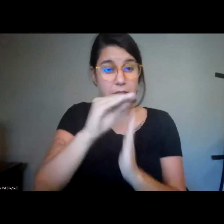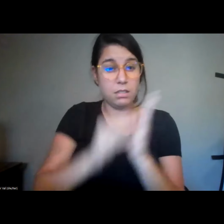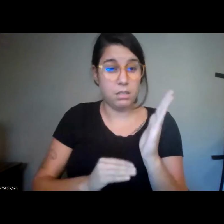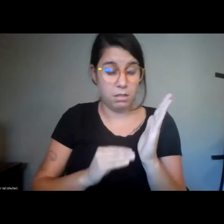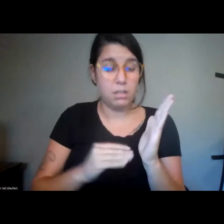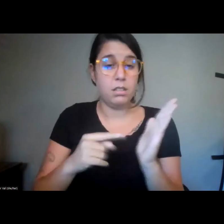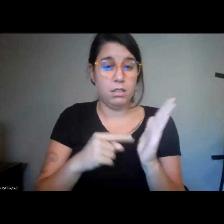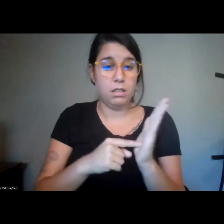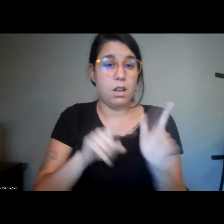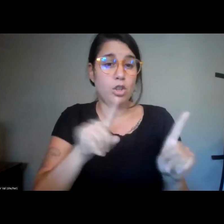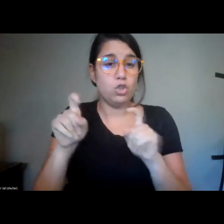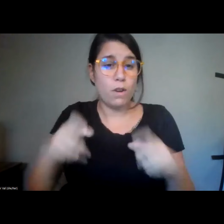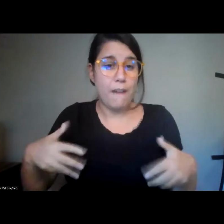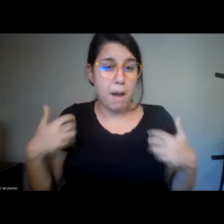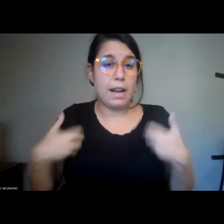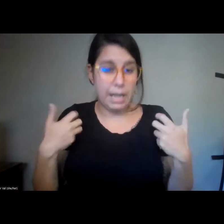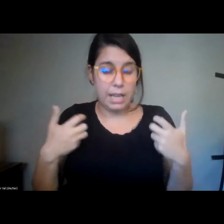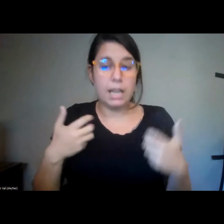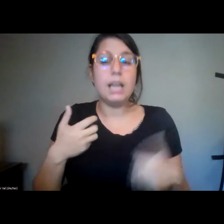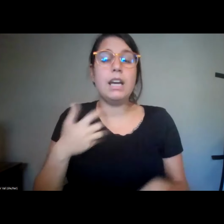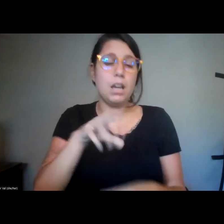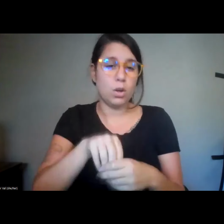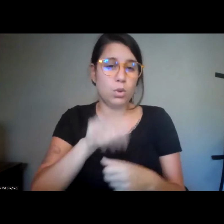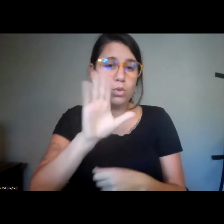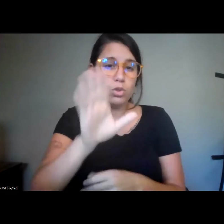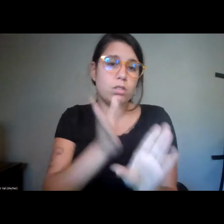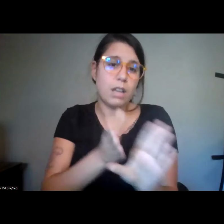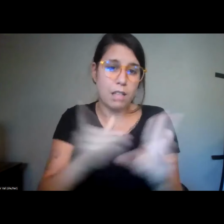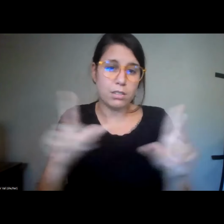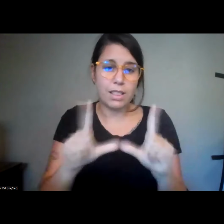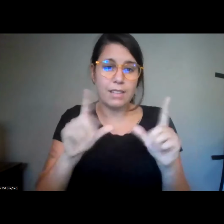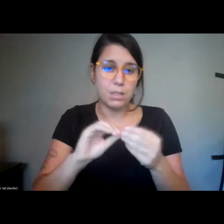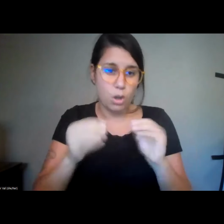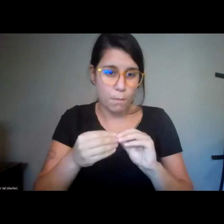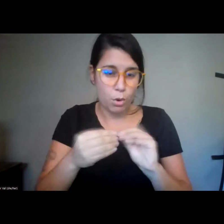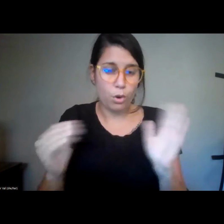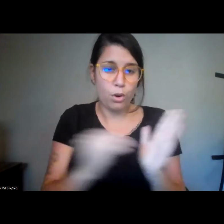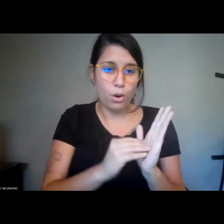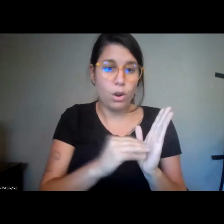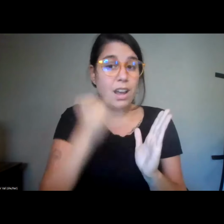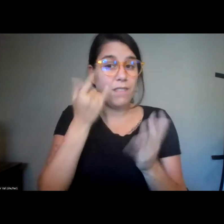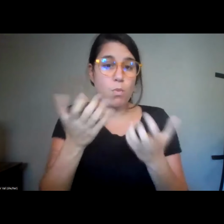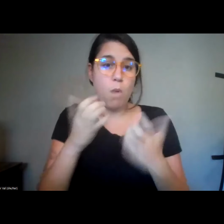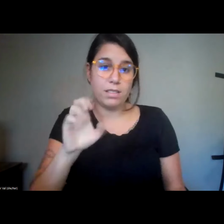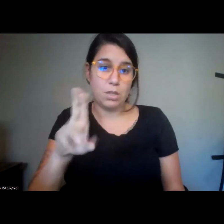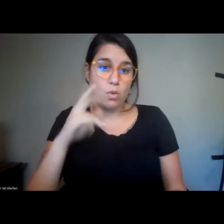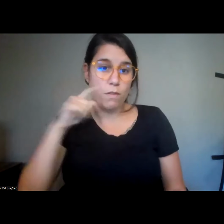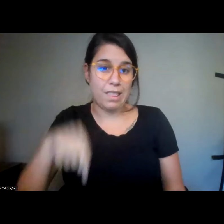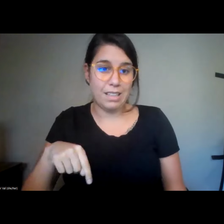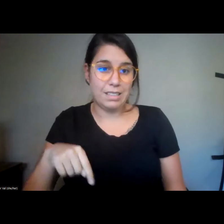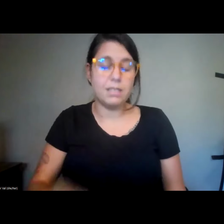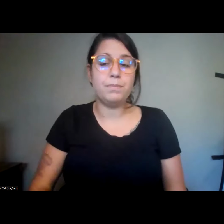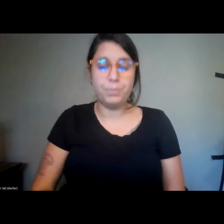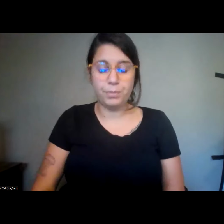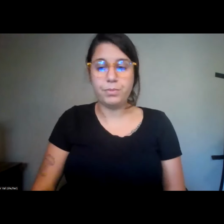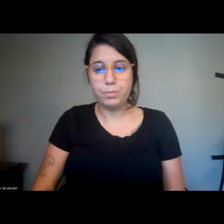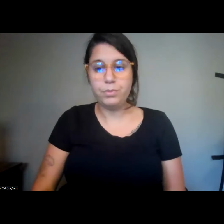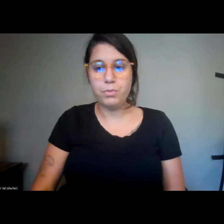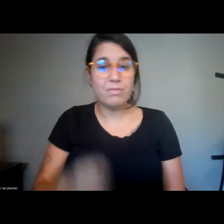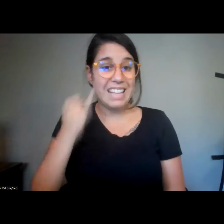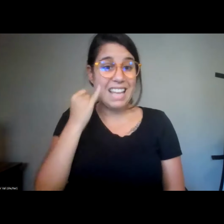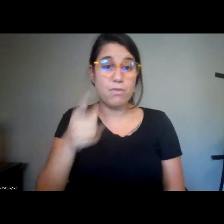the SurveyMonkey survey that includes your psychology license number if you're looking to seek CEUs for your time today. For those